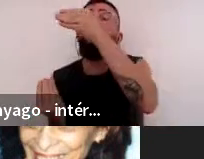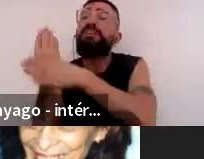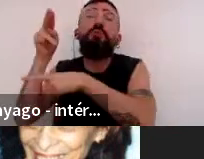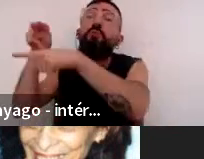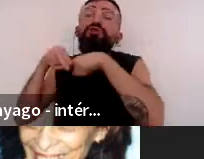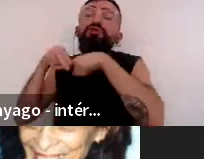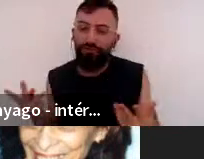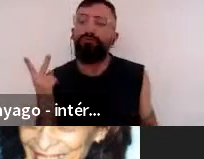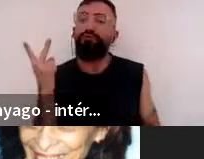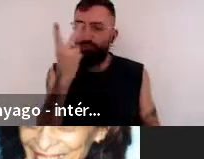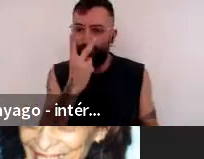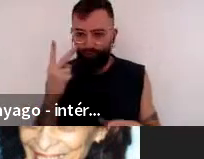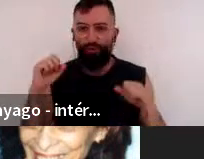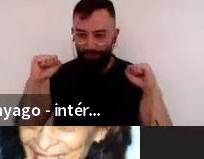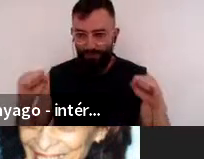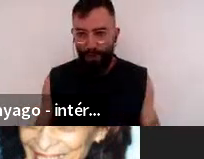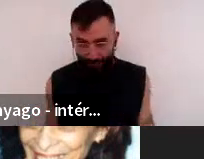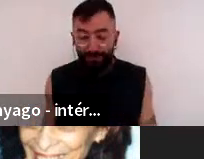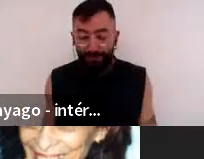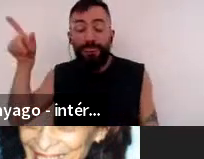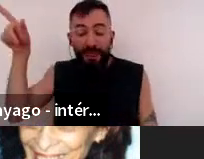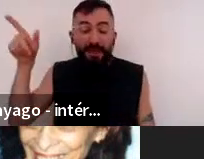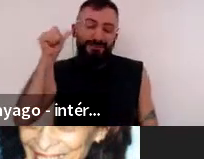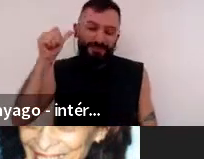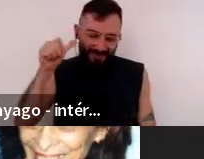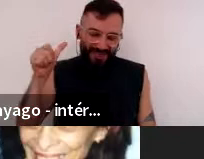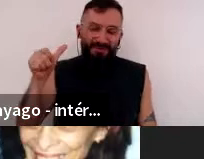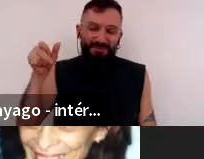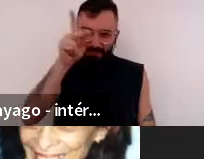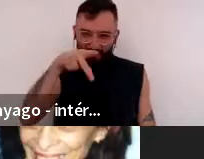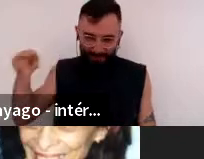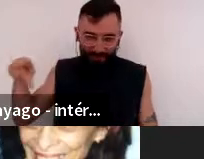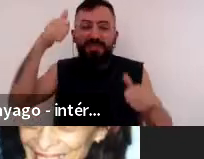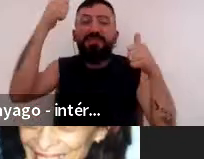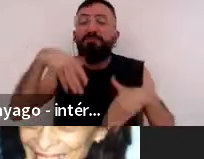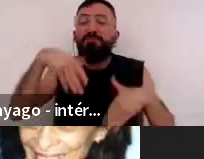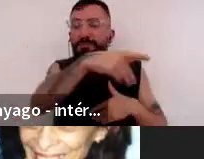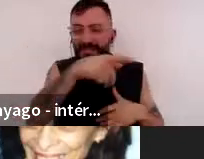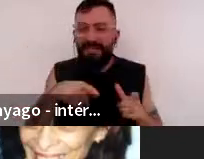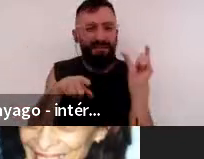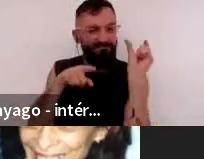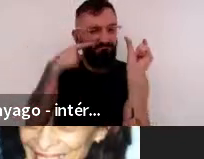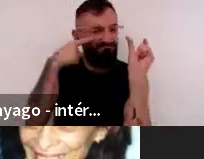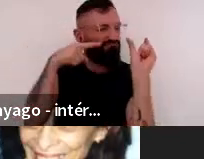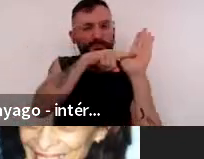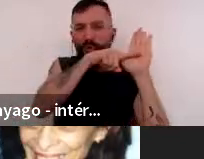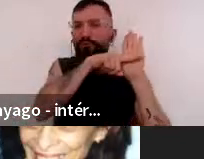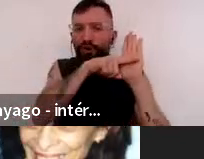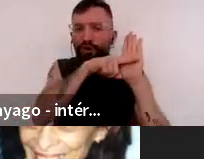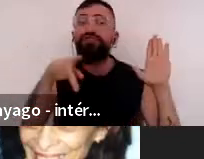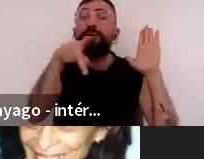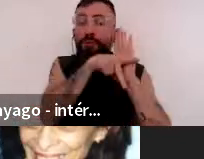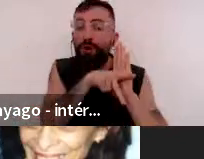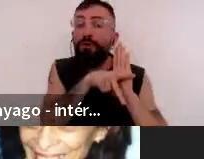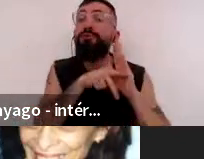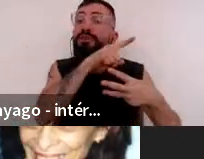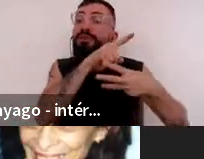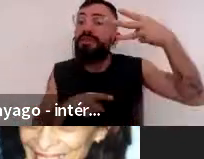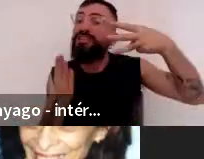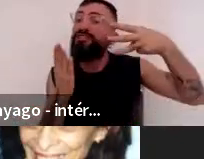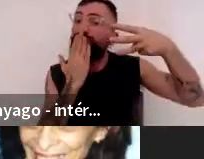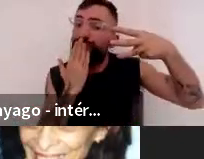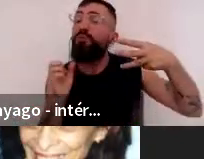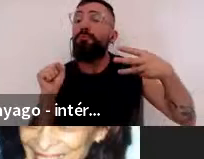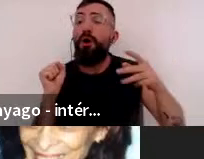their morphology, Professor Dick says that toponyms can be of 3 types. They can be